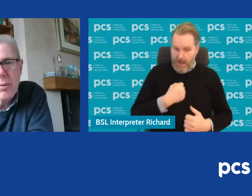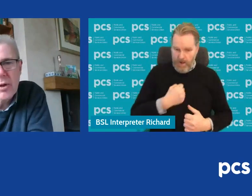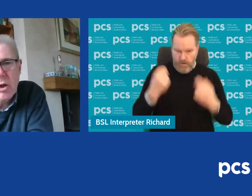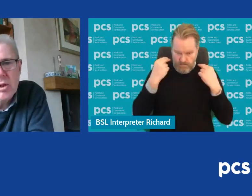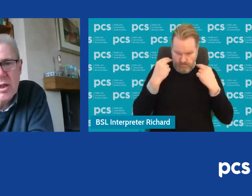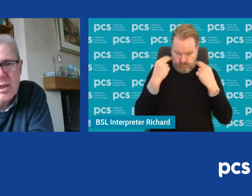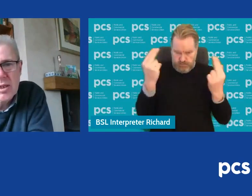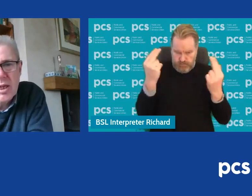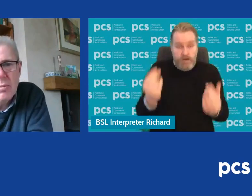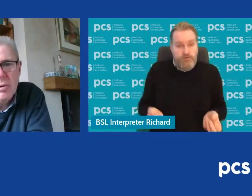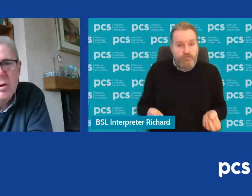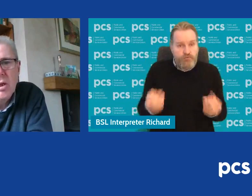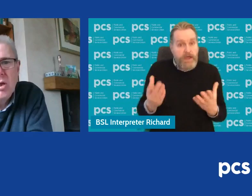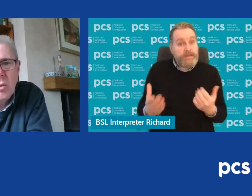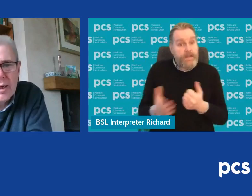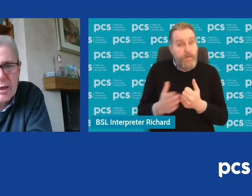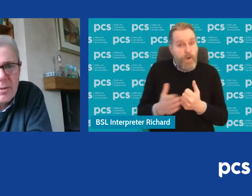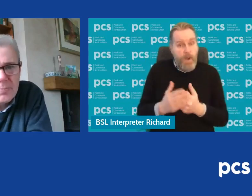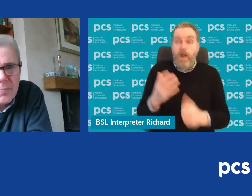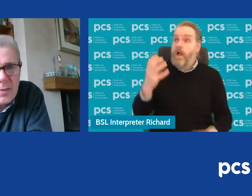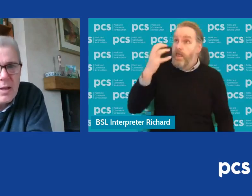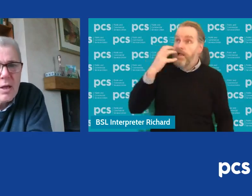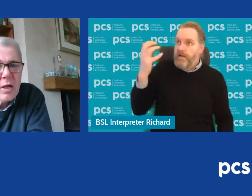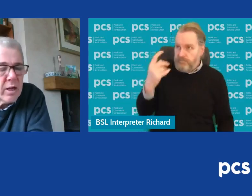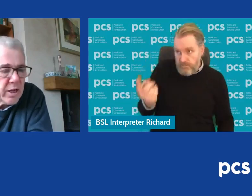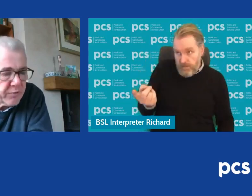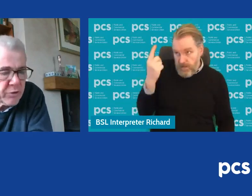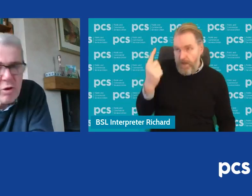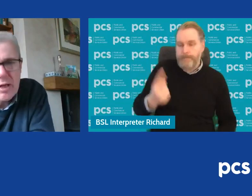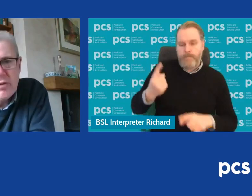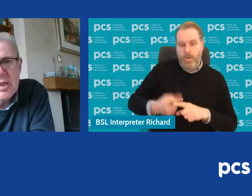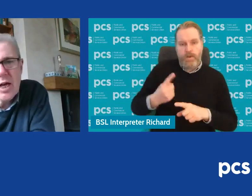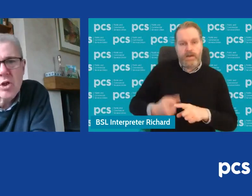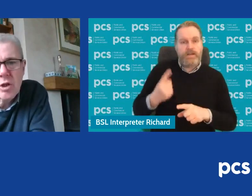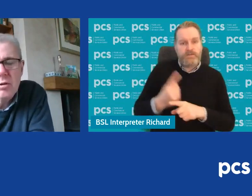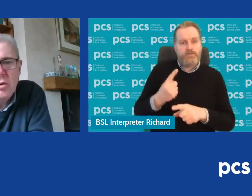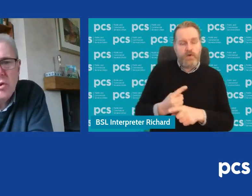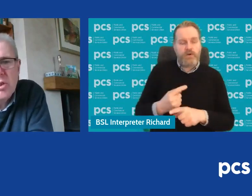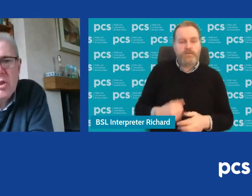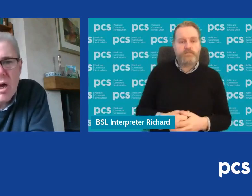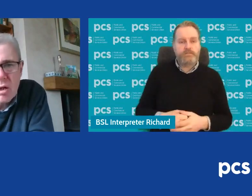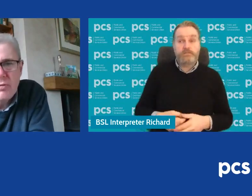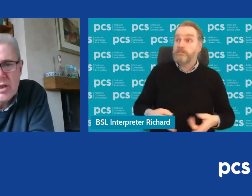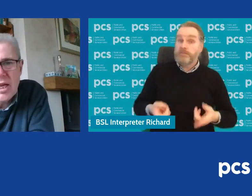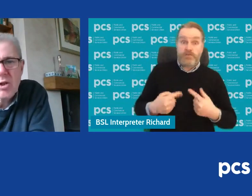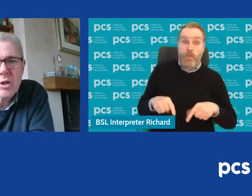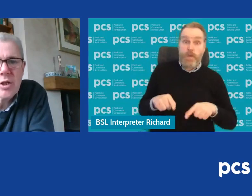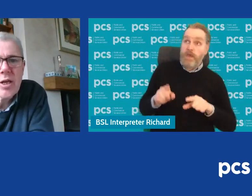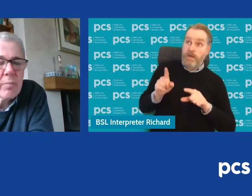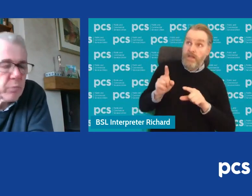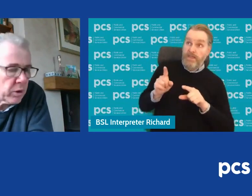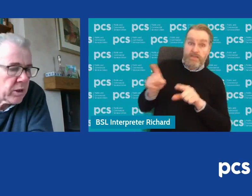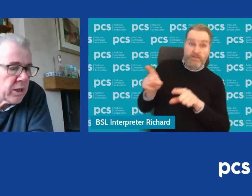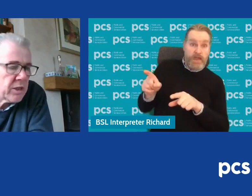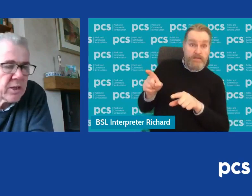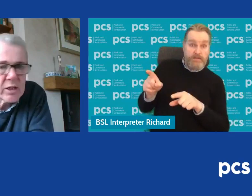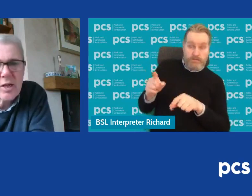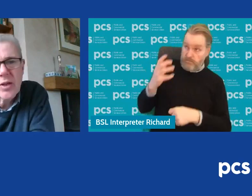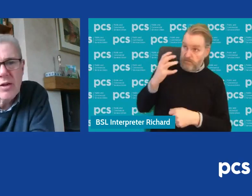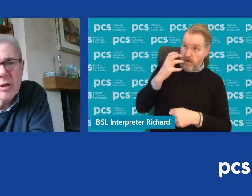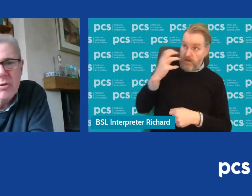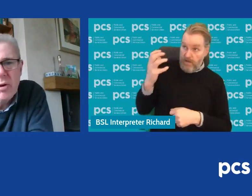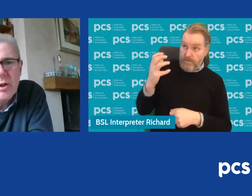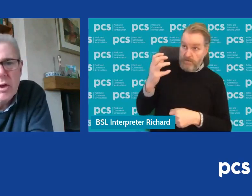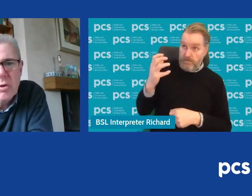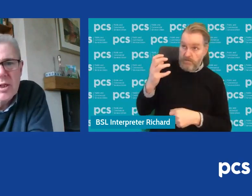to get around the negotiating table quickly. If the threat of this action or the start of this action in April does